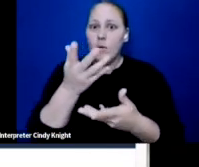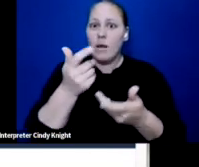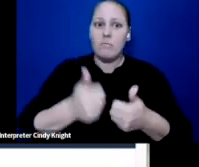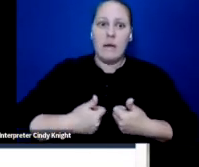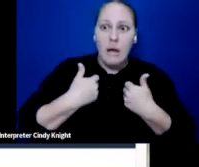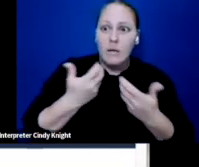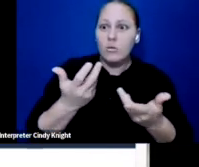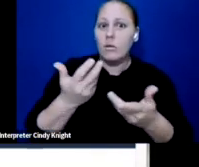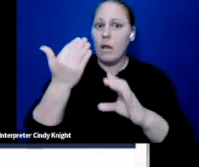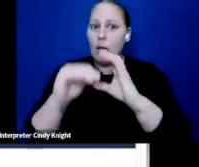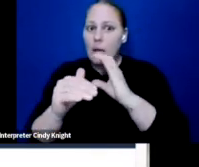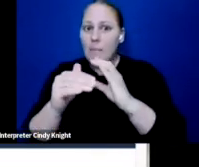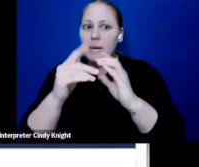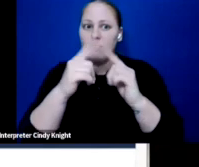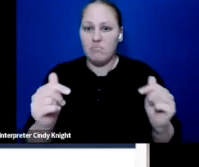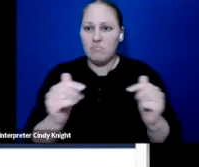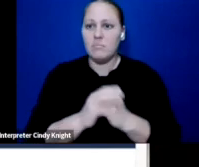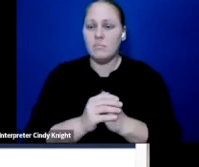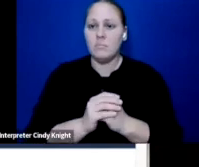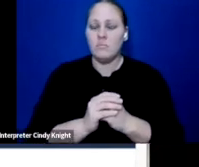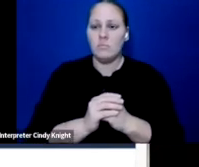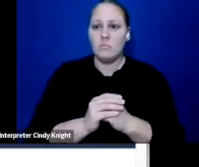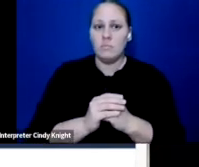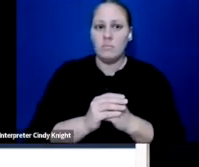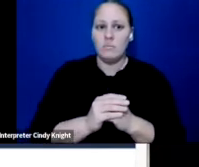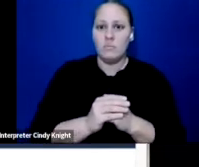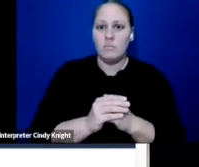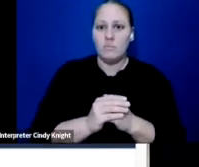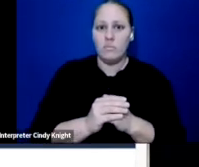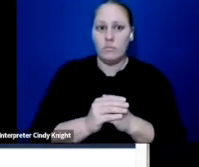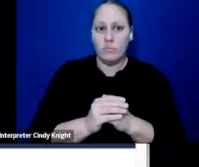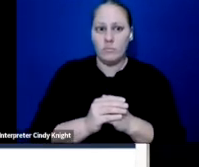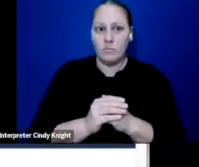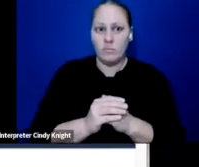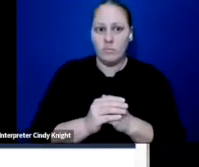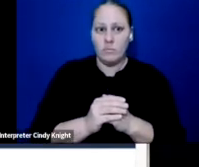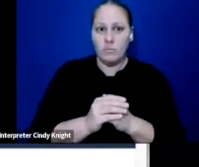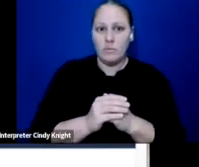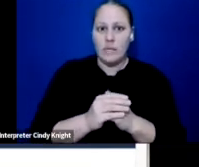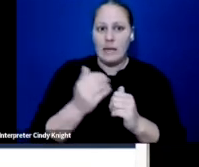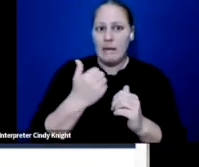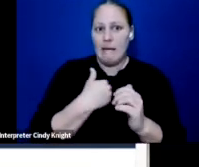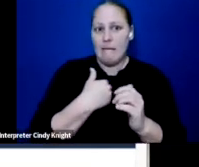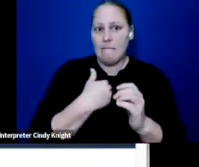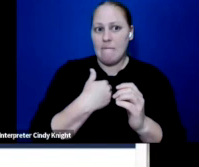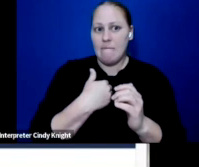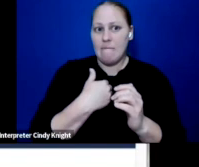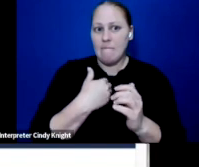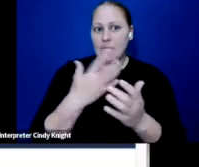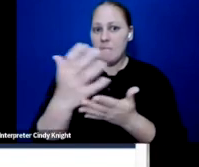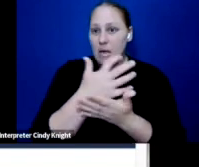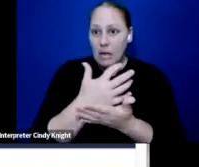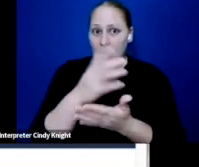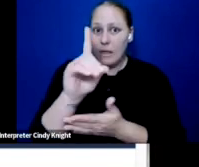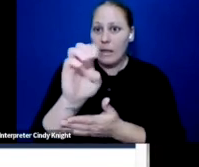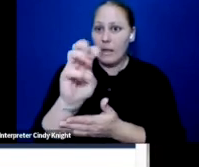address, email, etc. There are fields in which to capture demographics